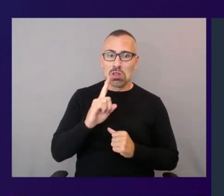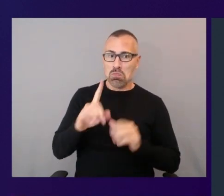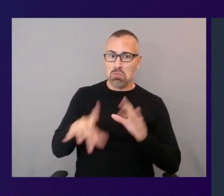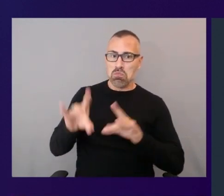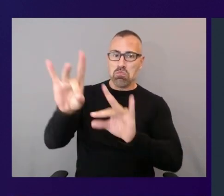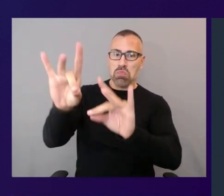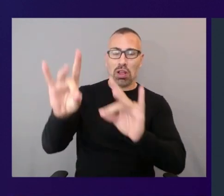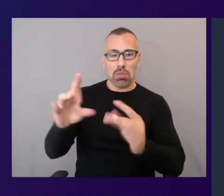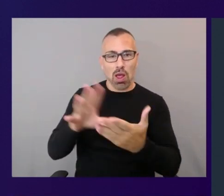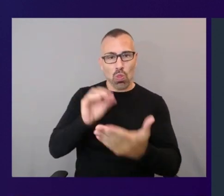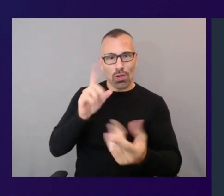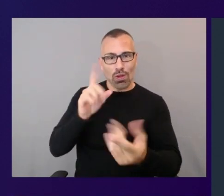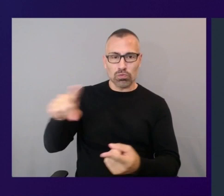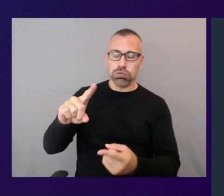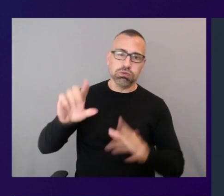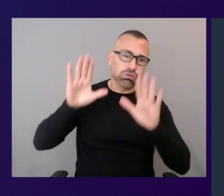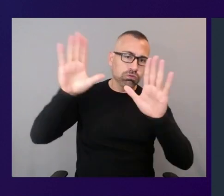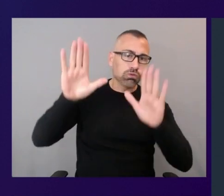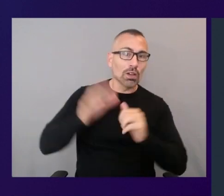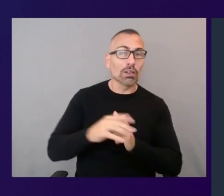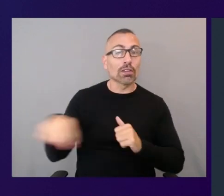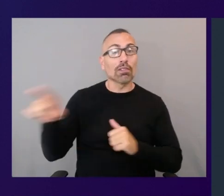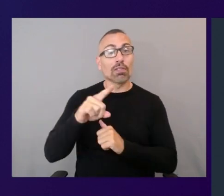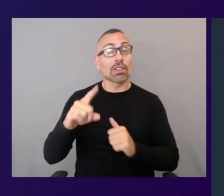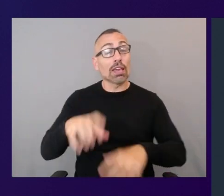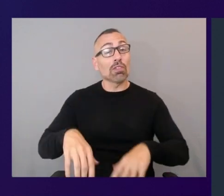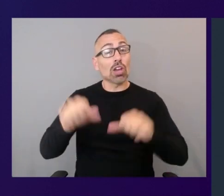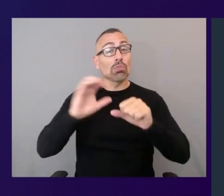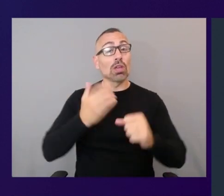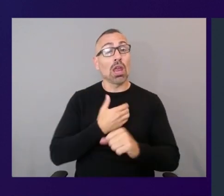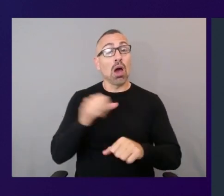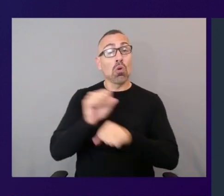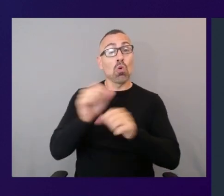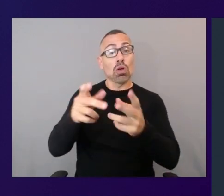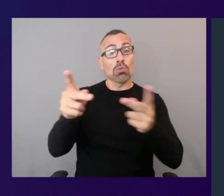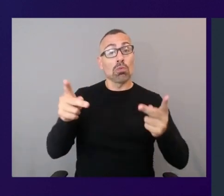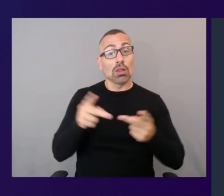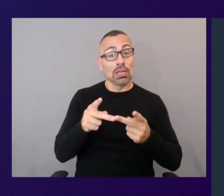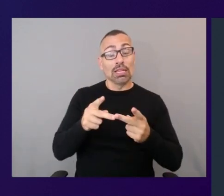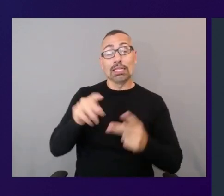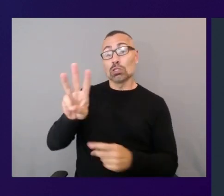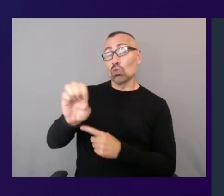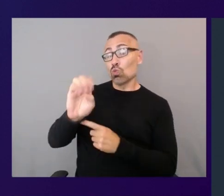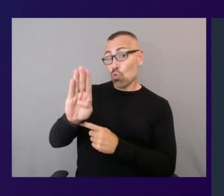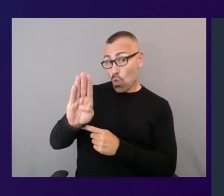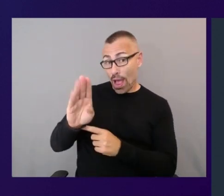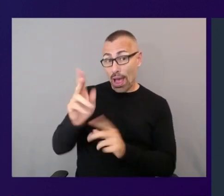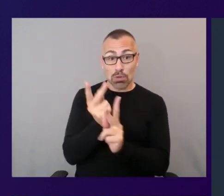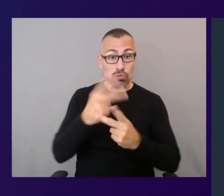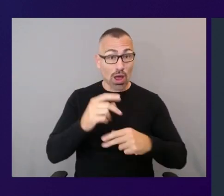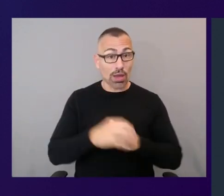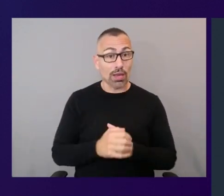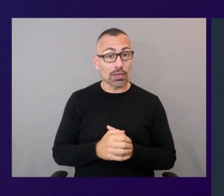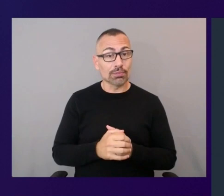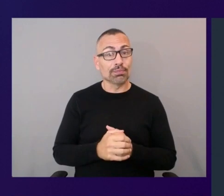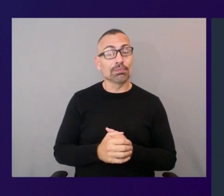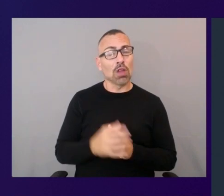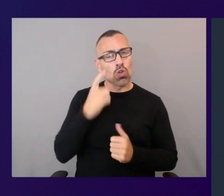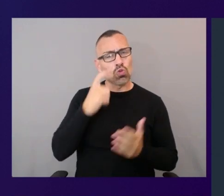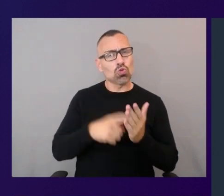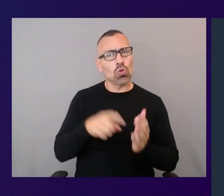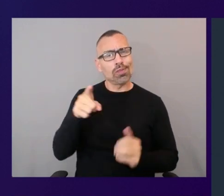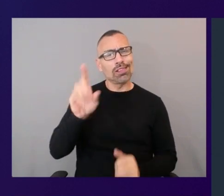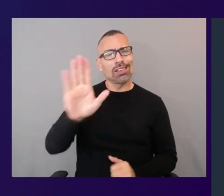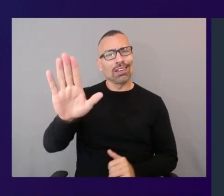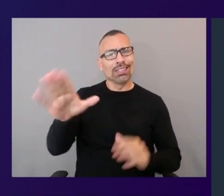our Workspaces web product, and the cool thing about that, as Paul calls out here in this quote, is that, hey, 90%